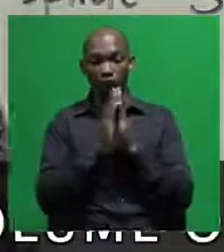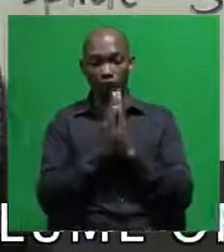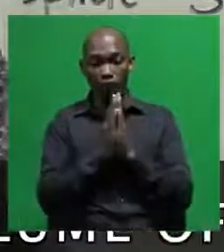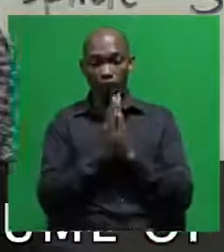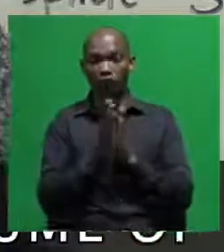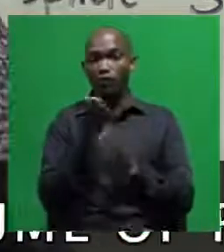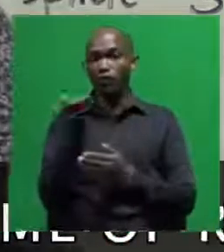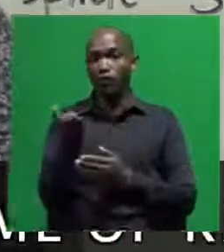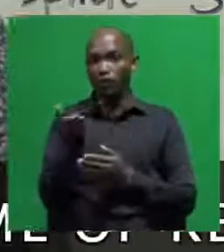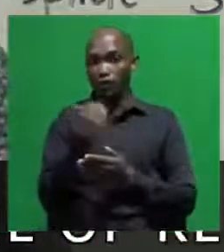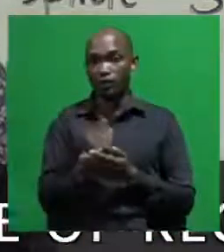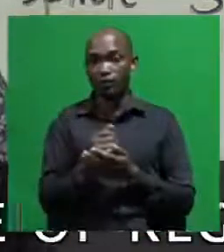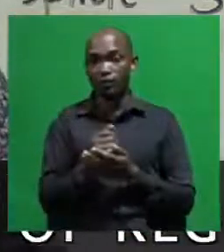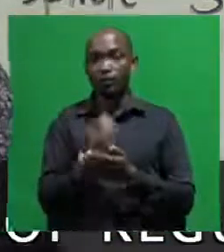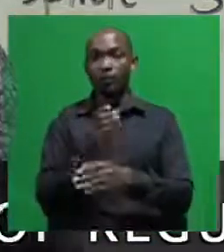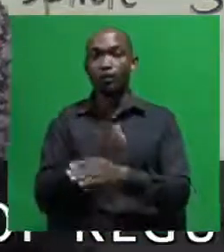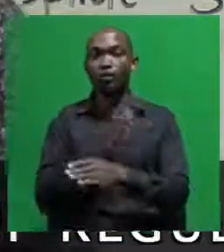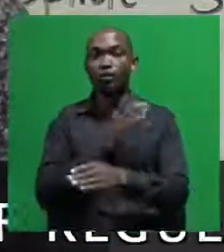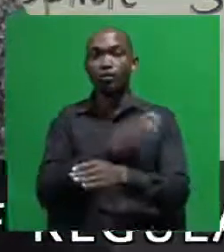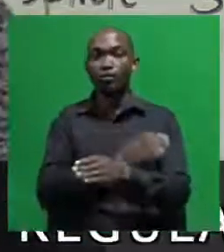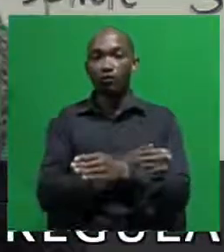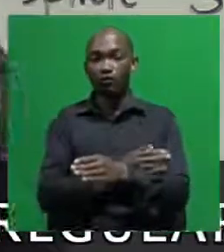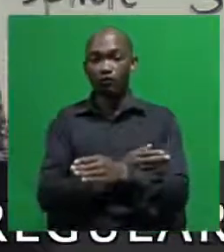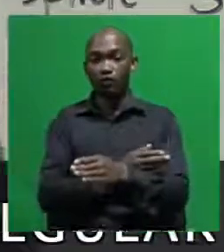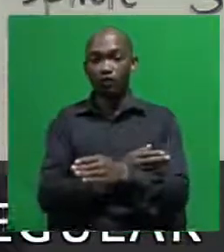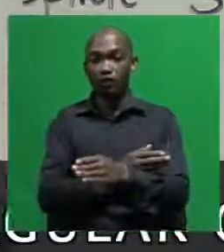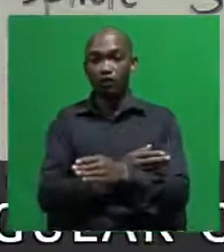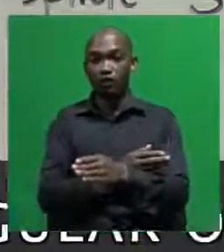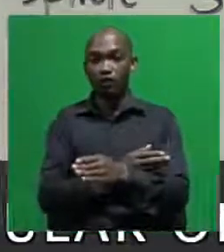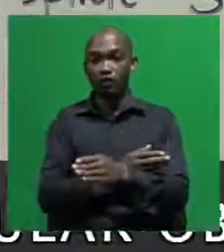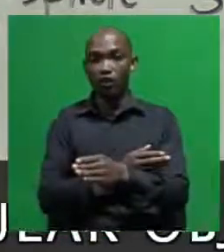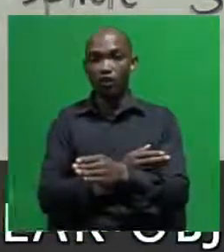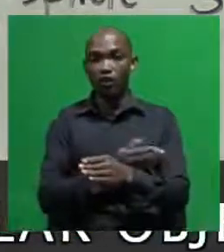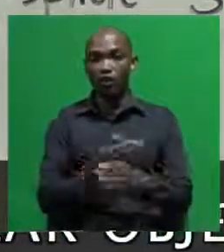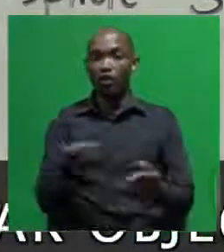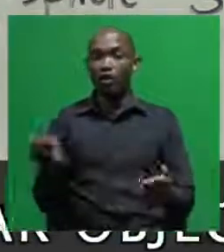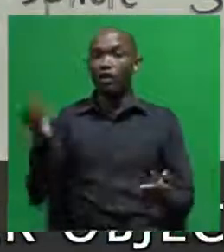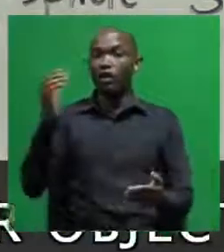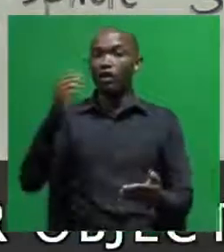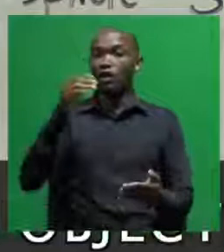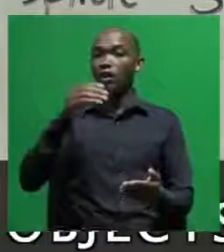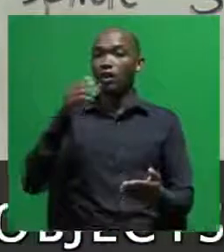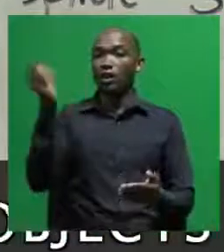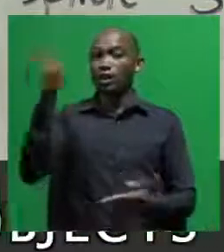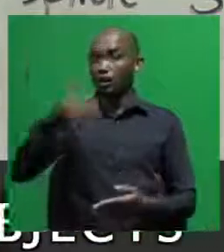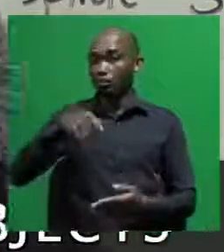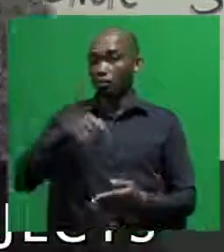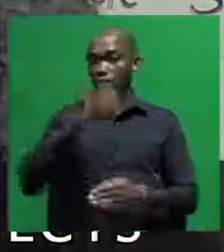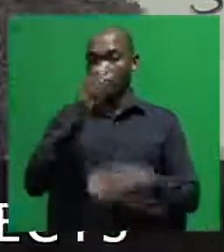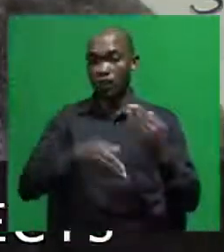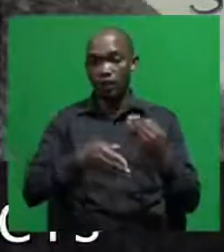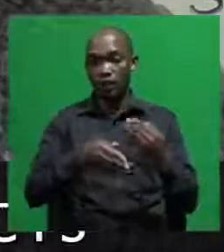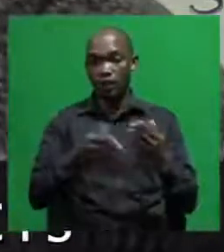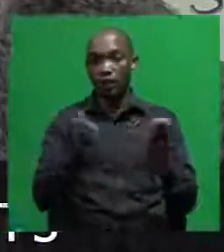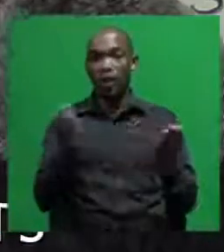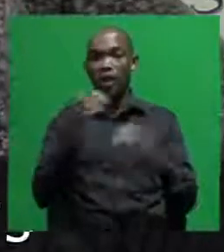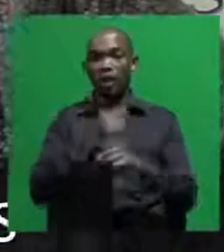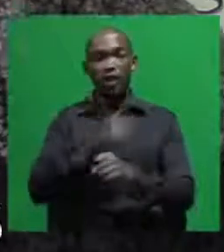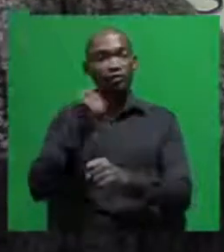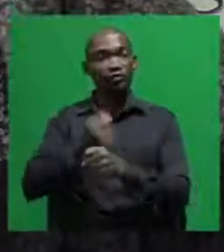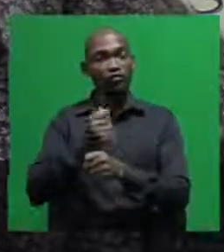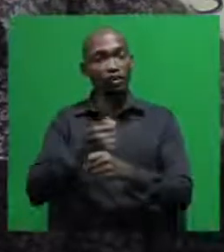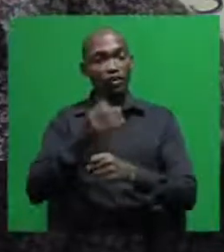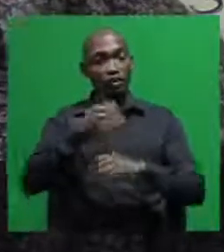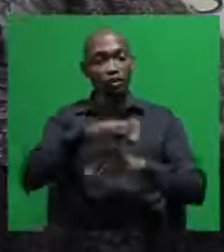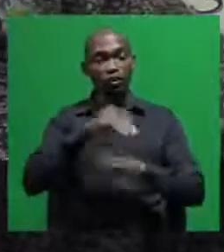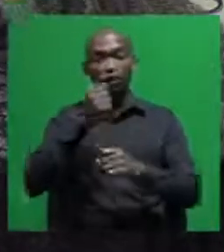Okay? Thank you for that. So before coming to the end of our today's lesson, we have some piece of